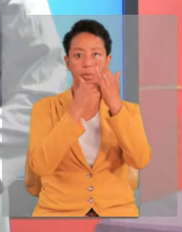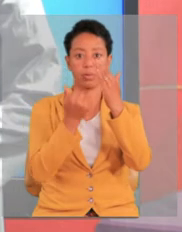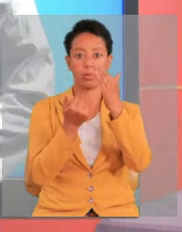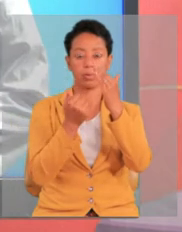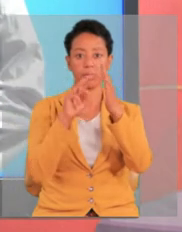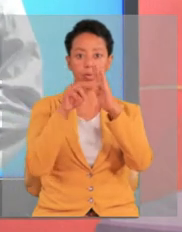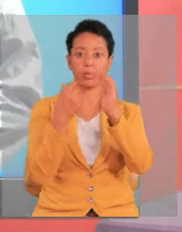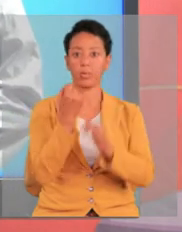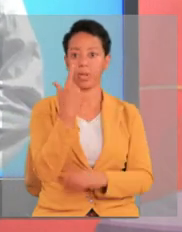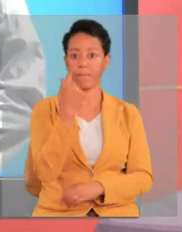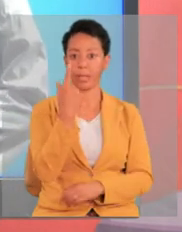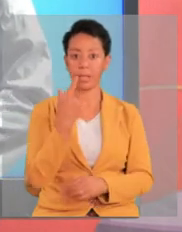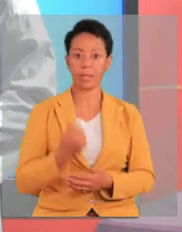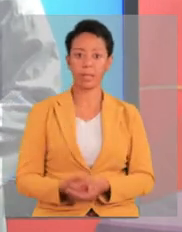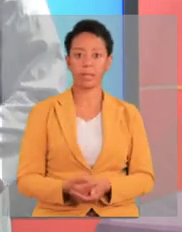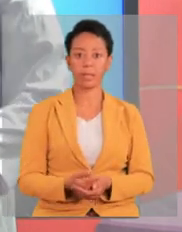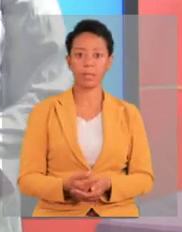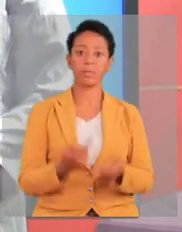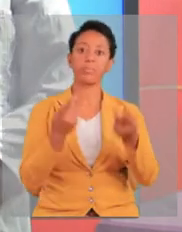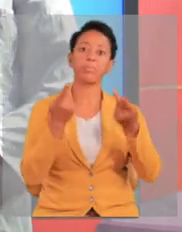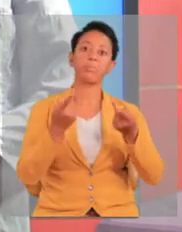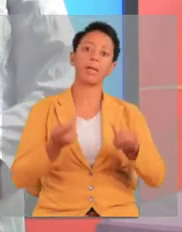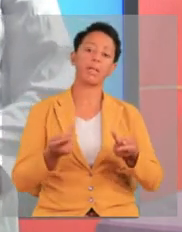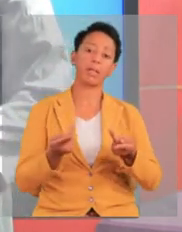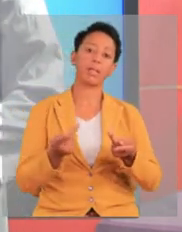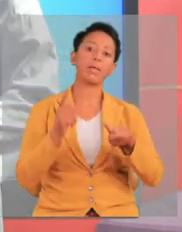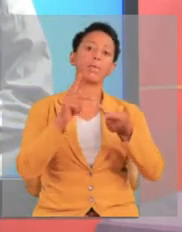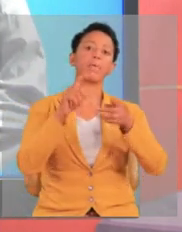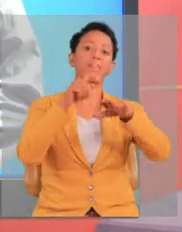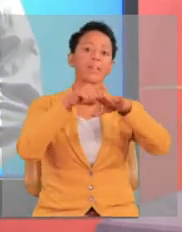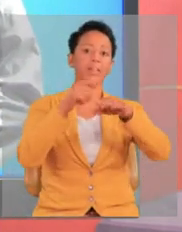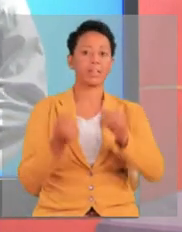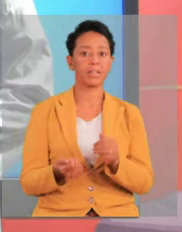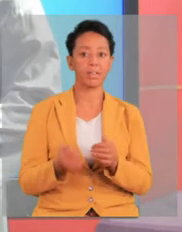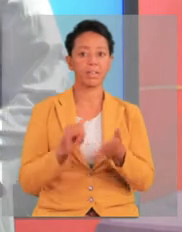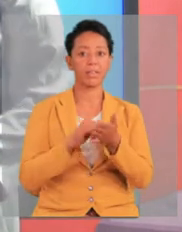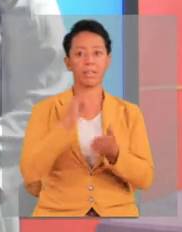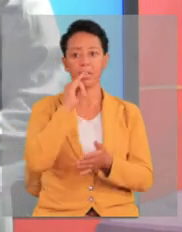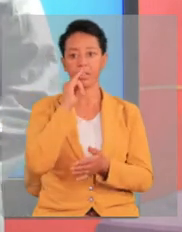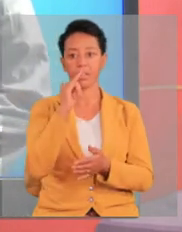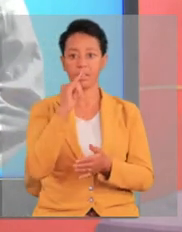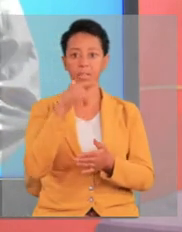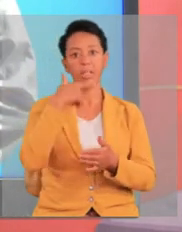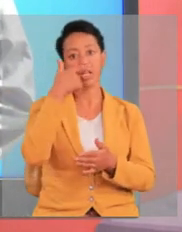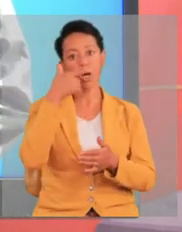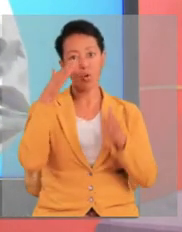Unit 11, the present perfect tense, that is language focus area.